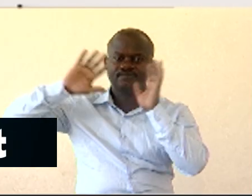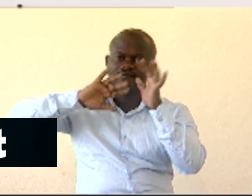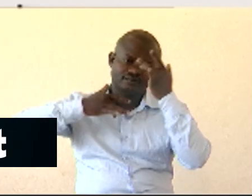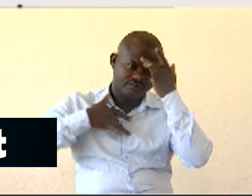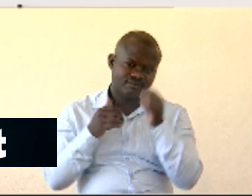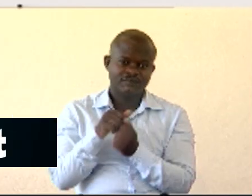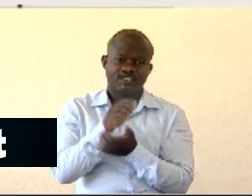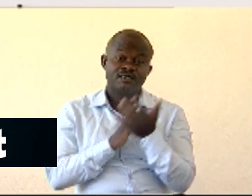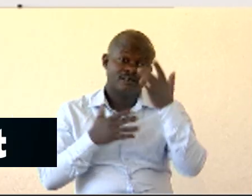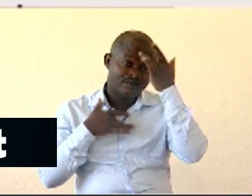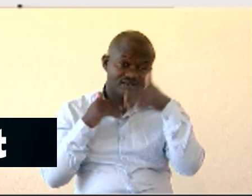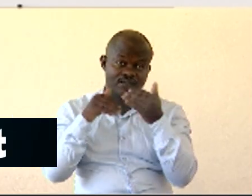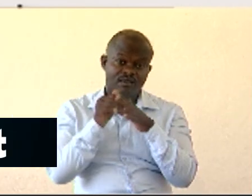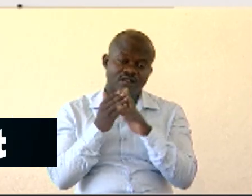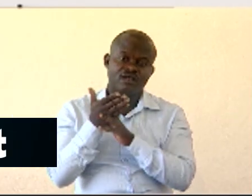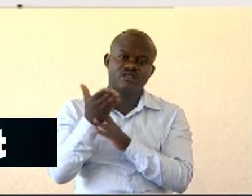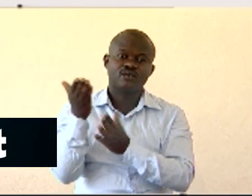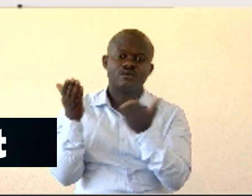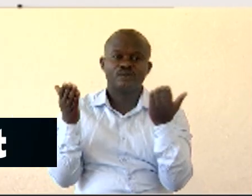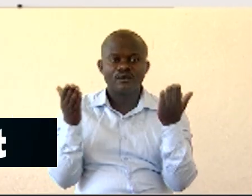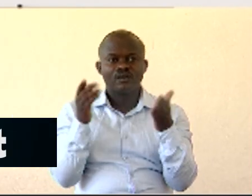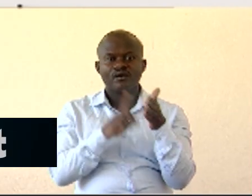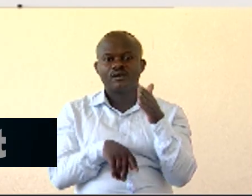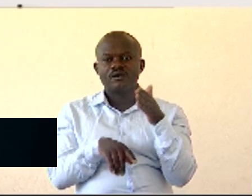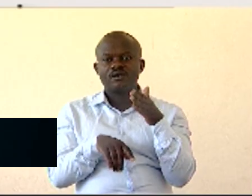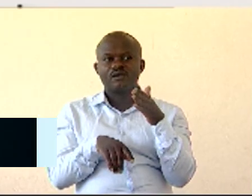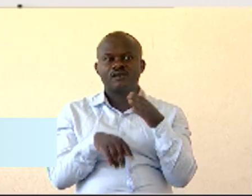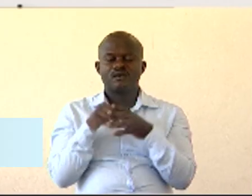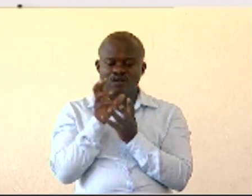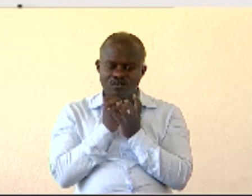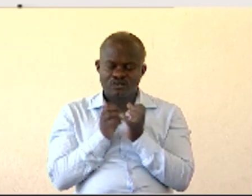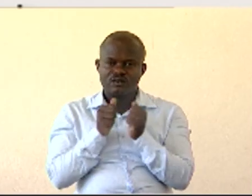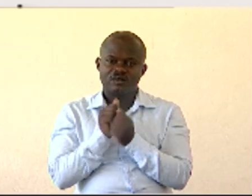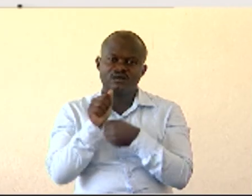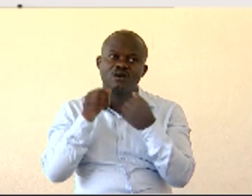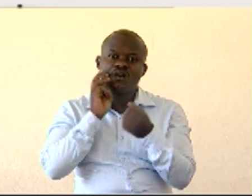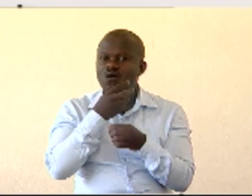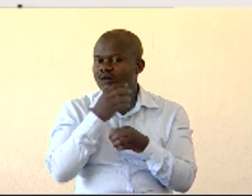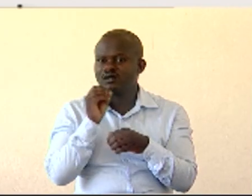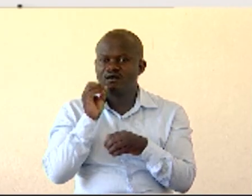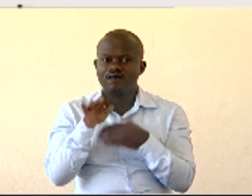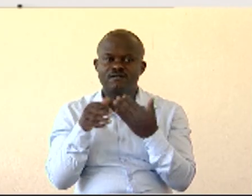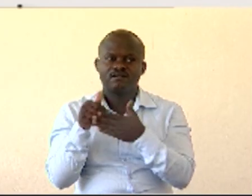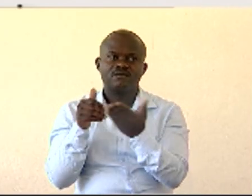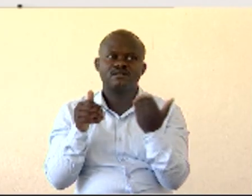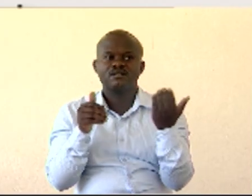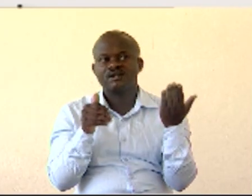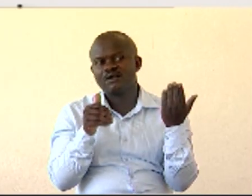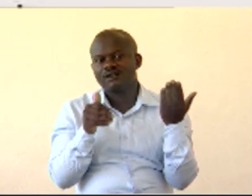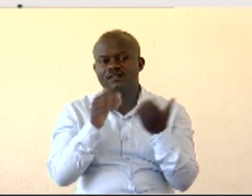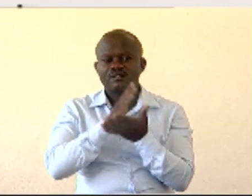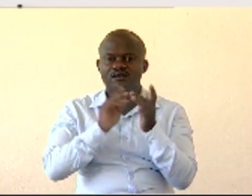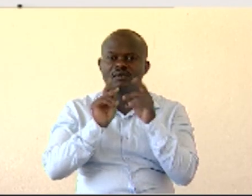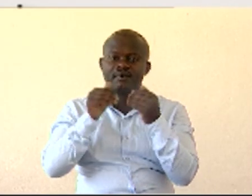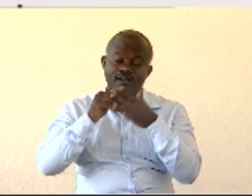Some diseases are transmitted through consumption of contaminated water or food. Some people, they can